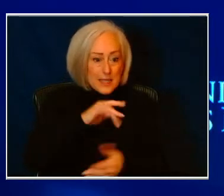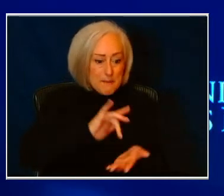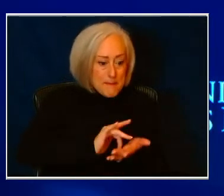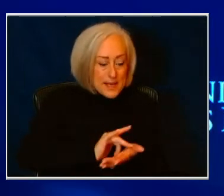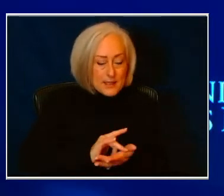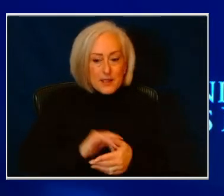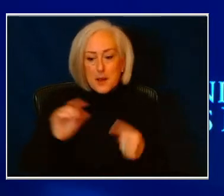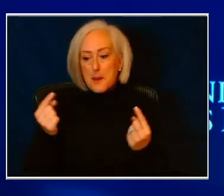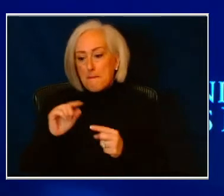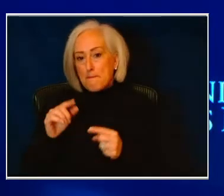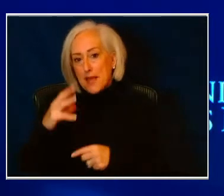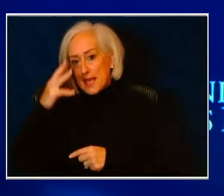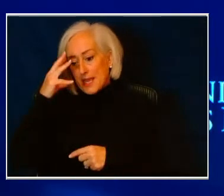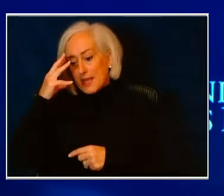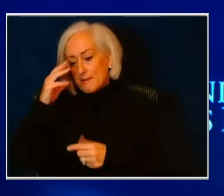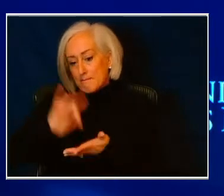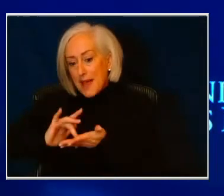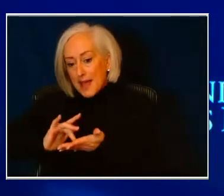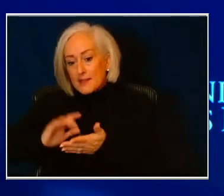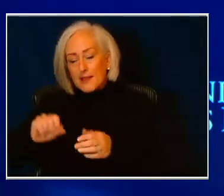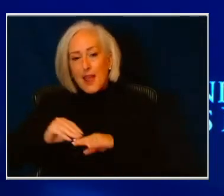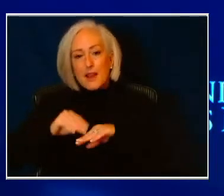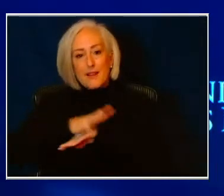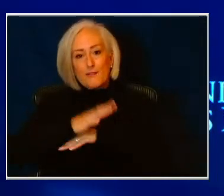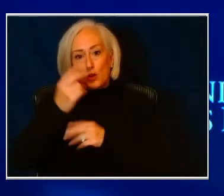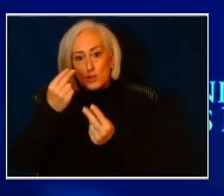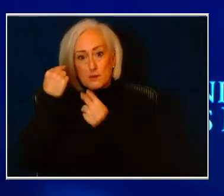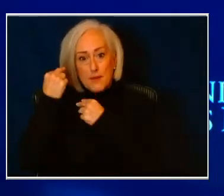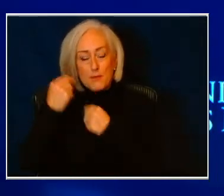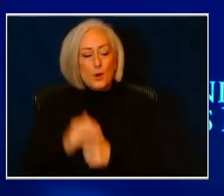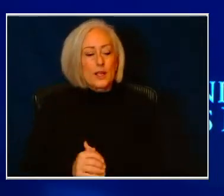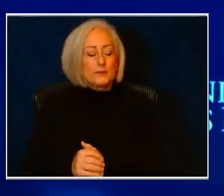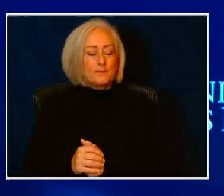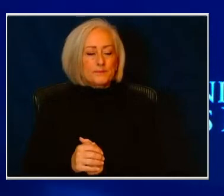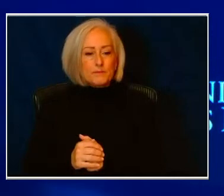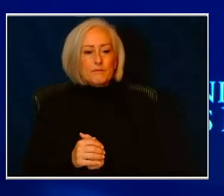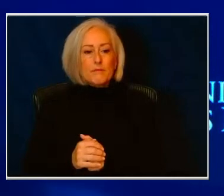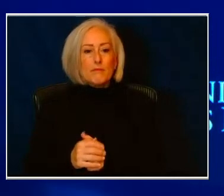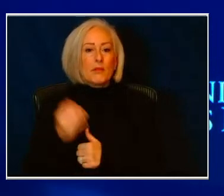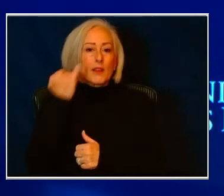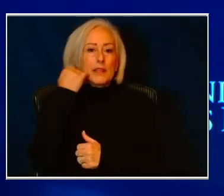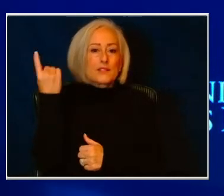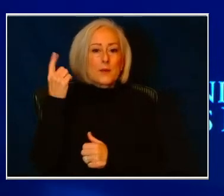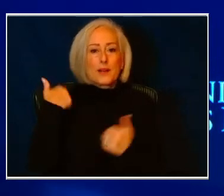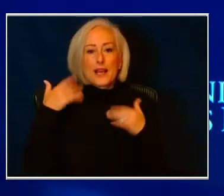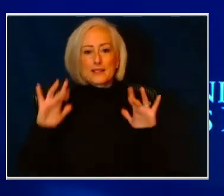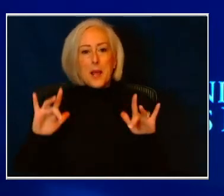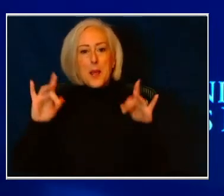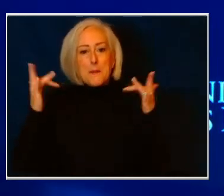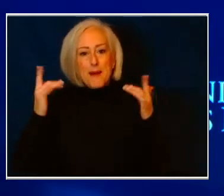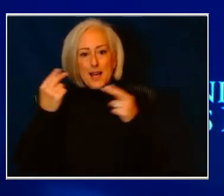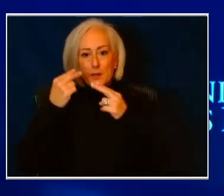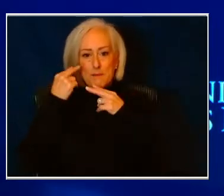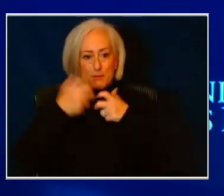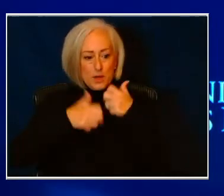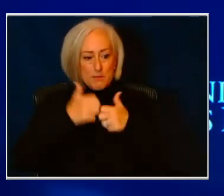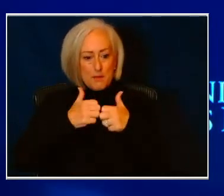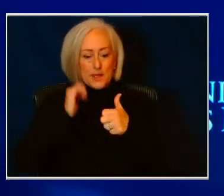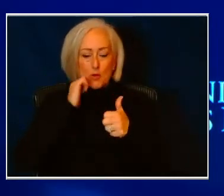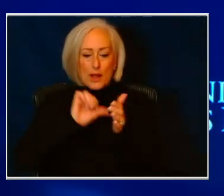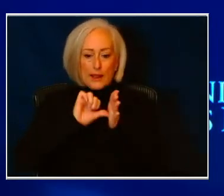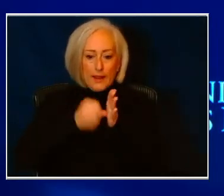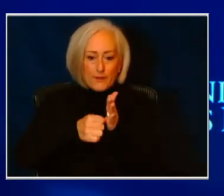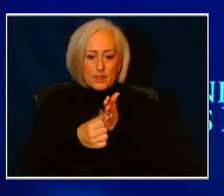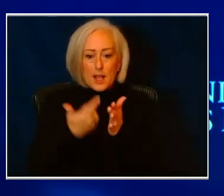influence memory and sort of unmask. If somebody has really mild memory symptoms, they can really bring it out, make it appear like